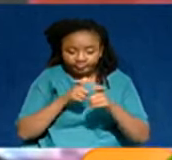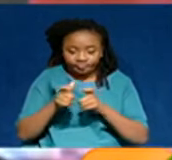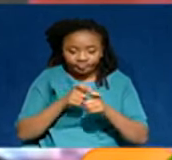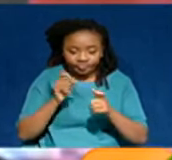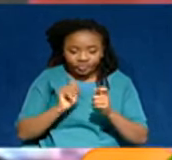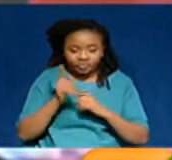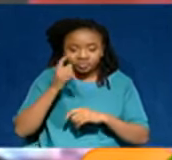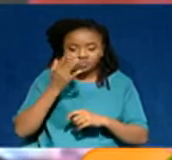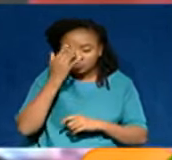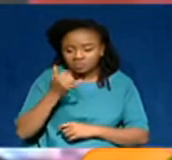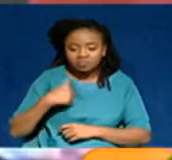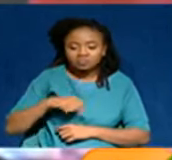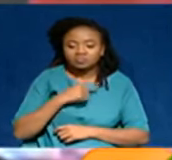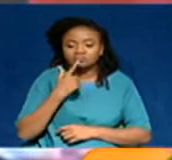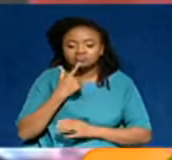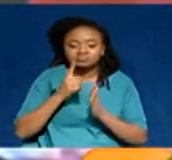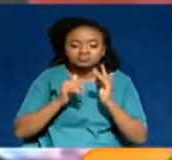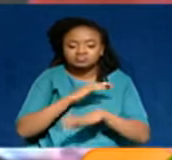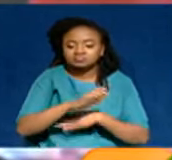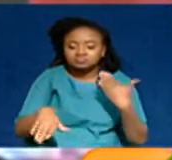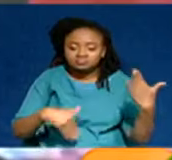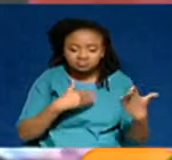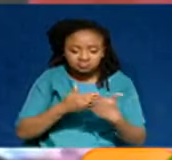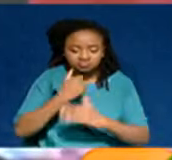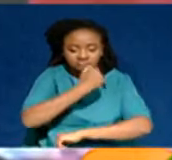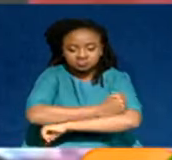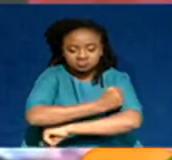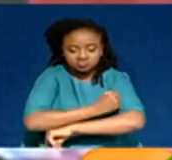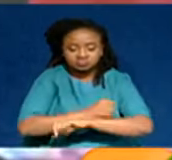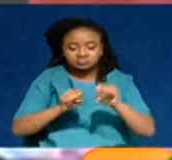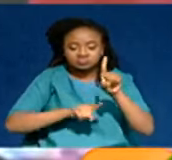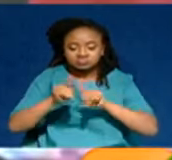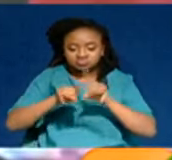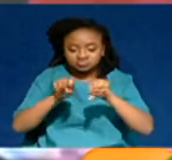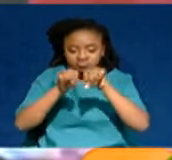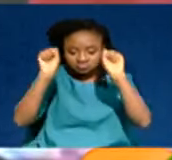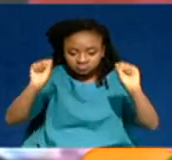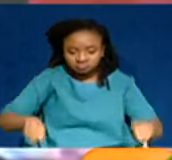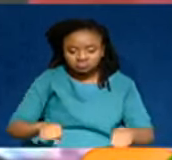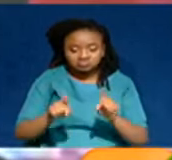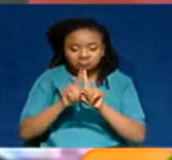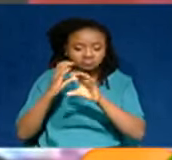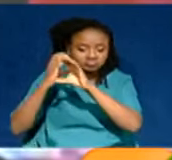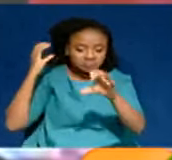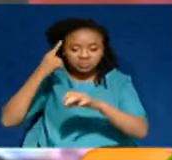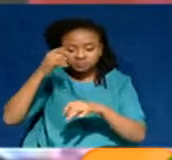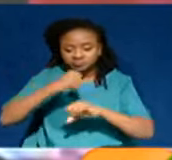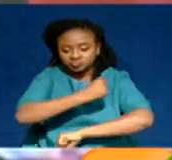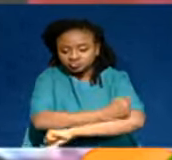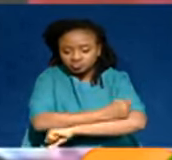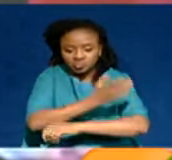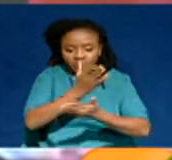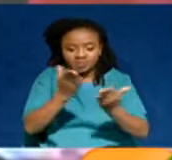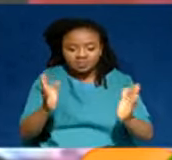that all schools' transport system, the buses for schools and the vehicles for schools, will